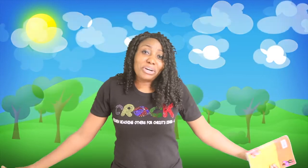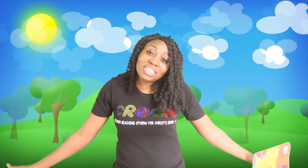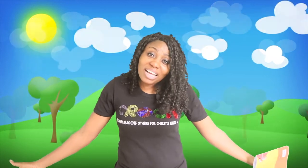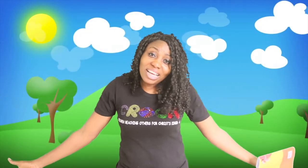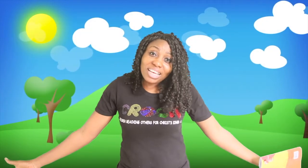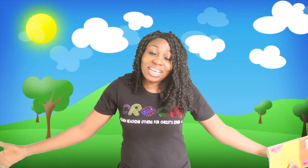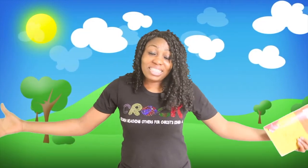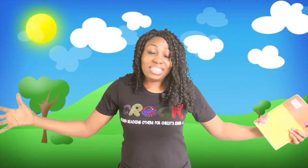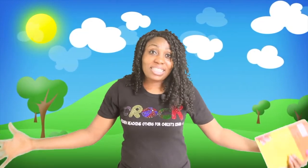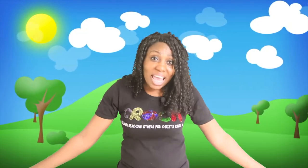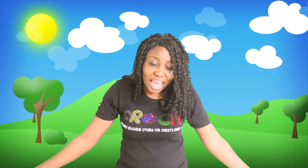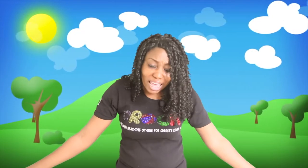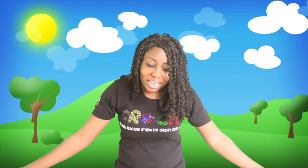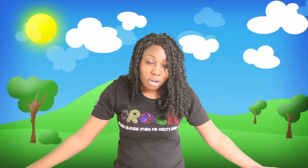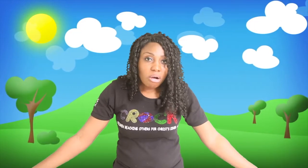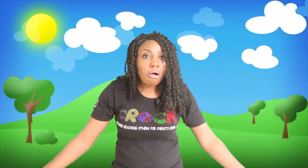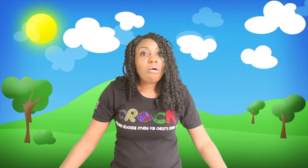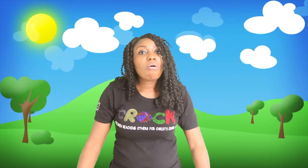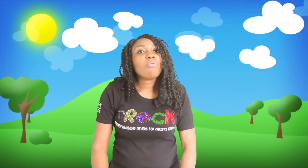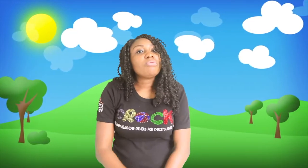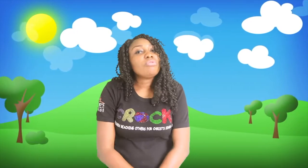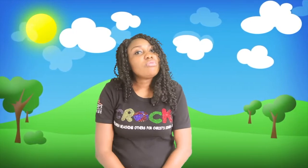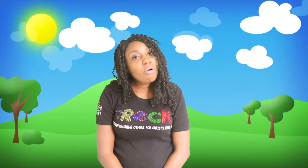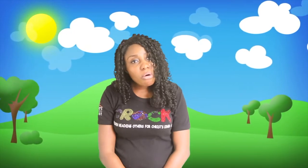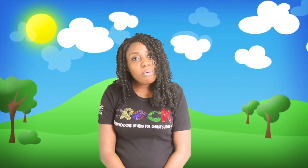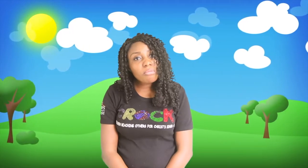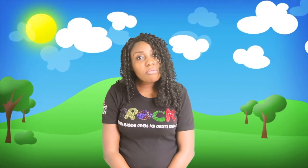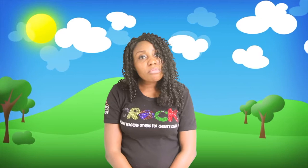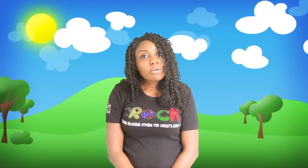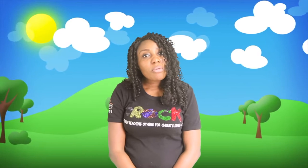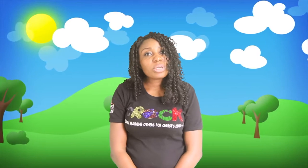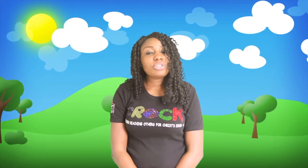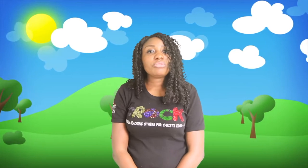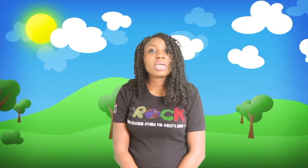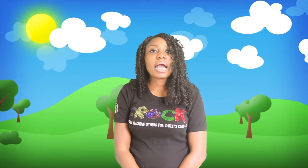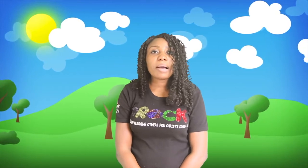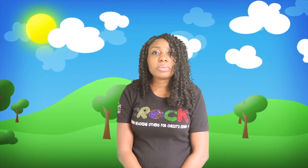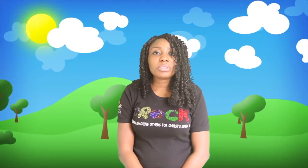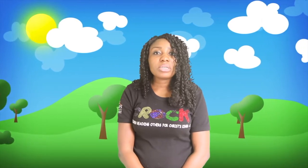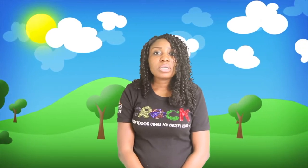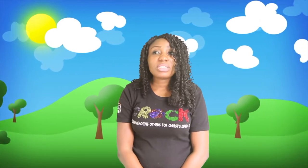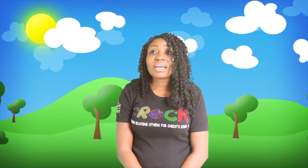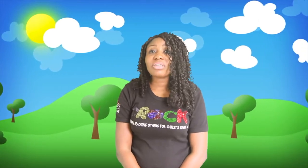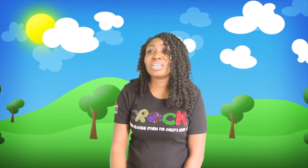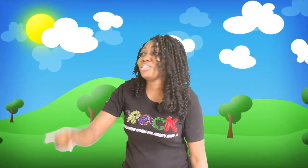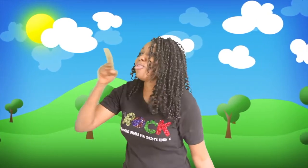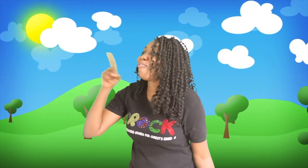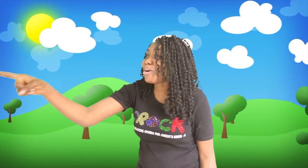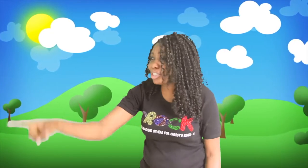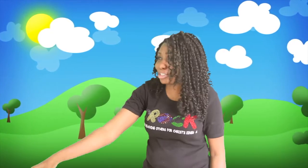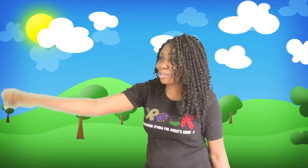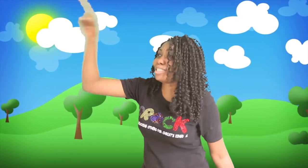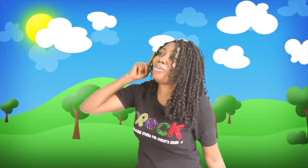your daughter is dead. Oh no. What do you think happened? Did Jairus say, it's